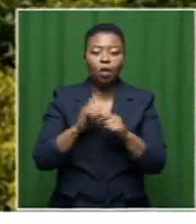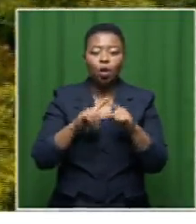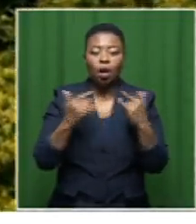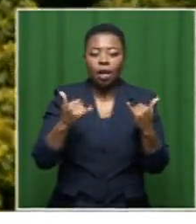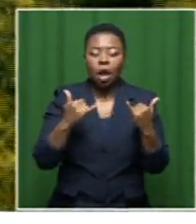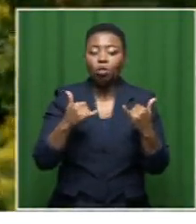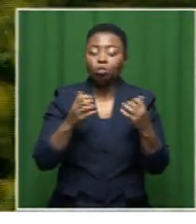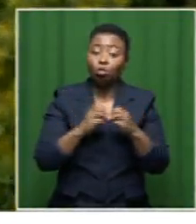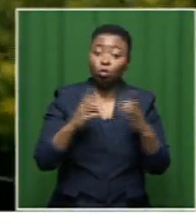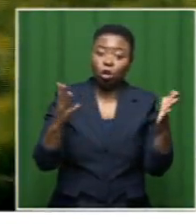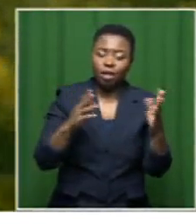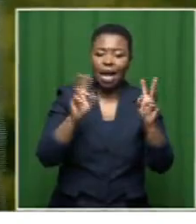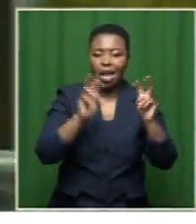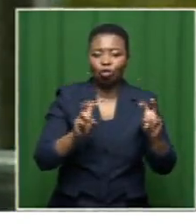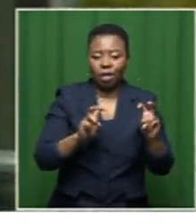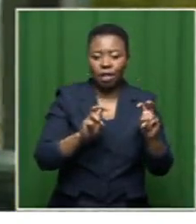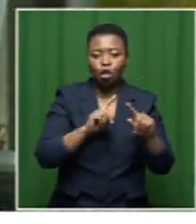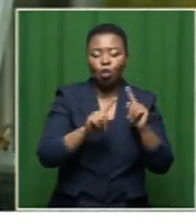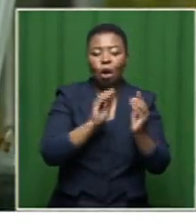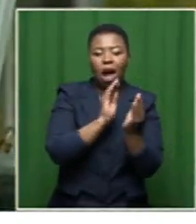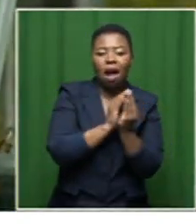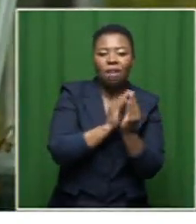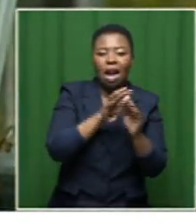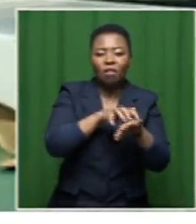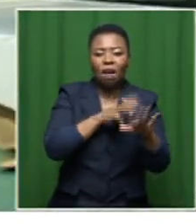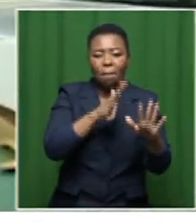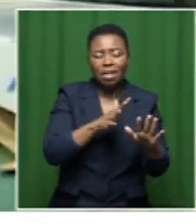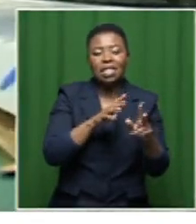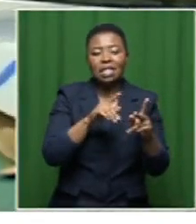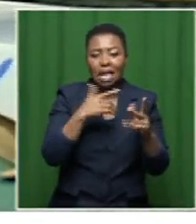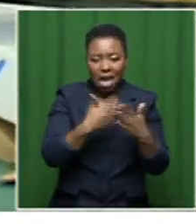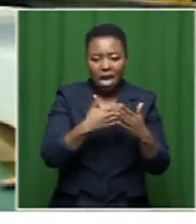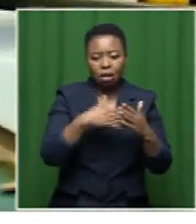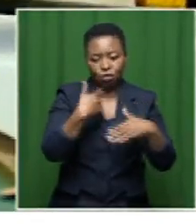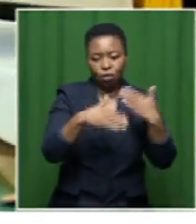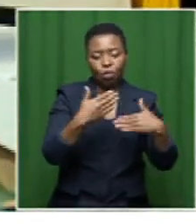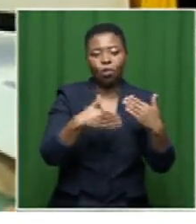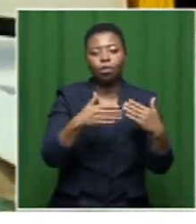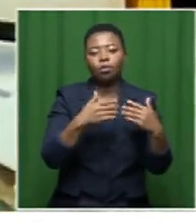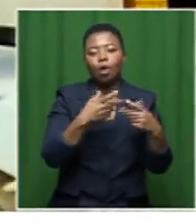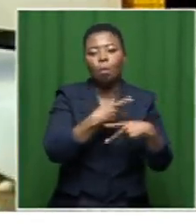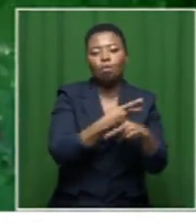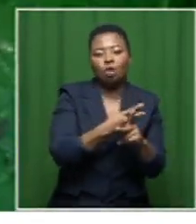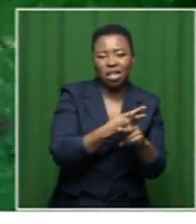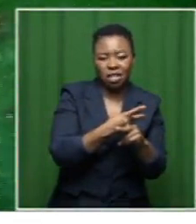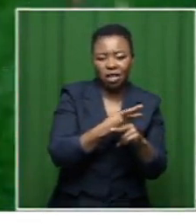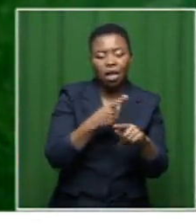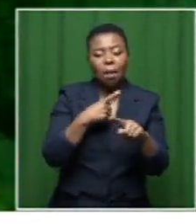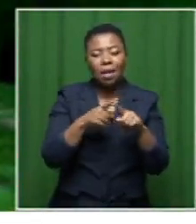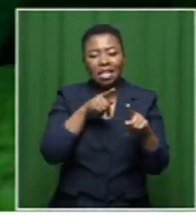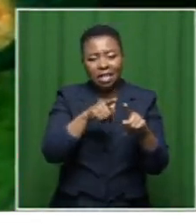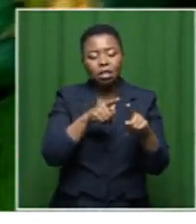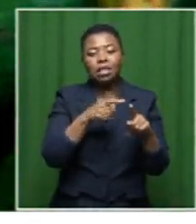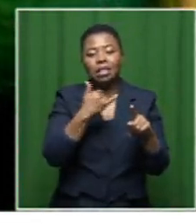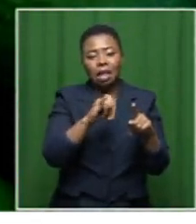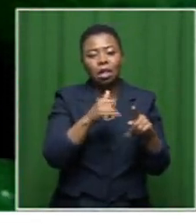grid allowed the macadamia and avocado farmers to maintain steady production. Supplies continued to be exported to Europe